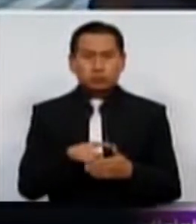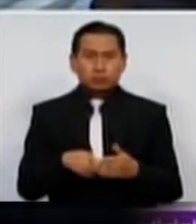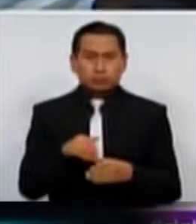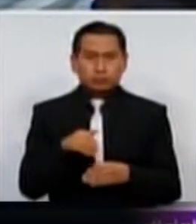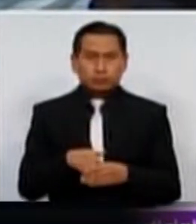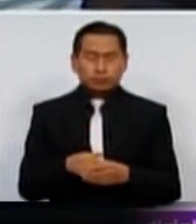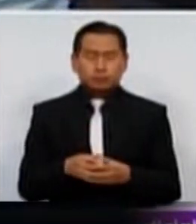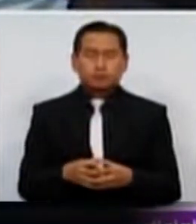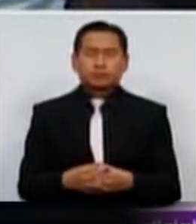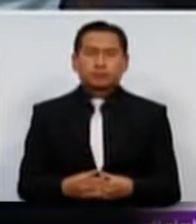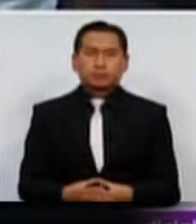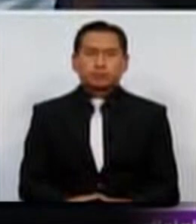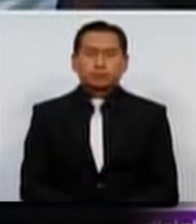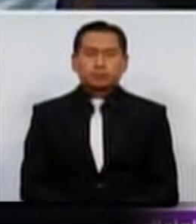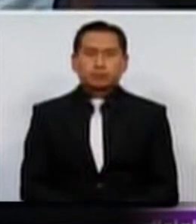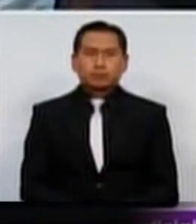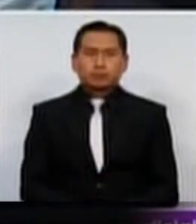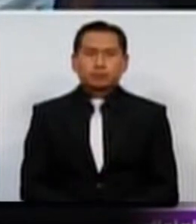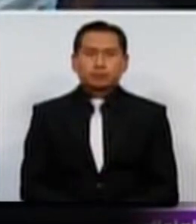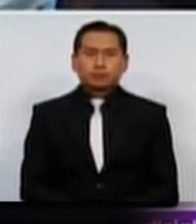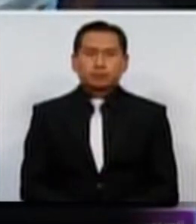polls to cast their vote.